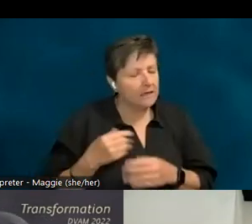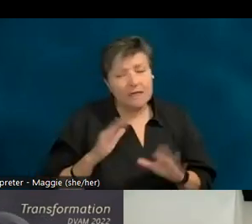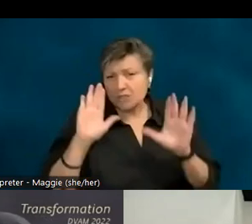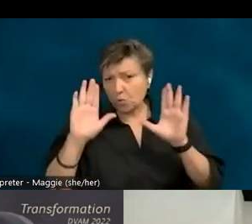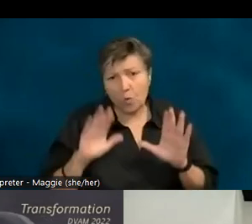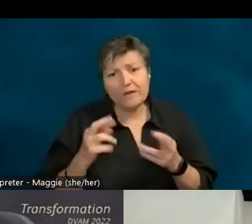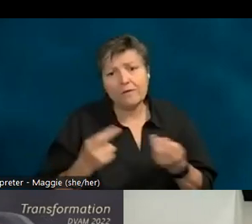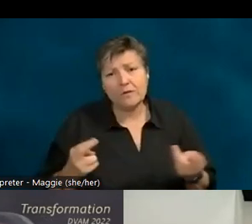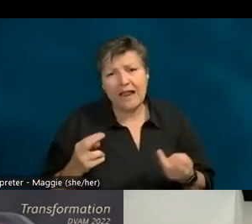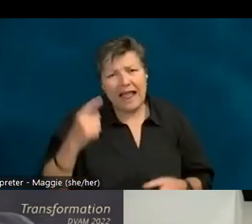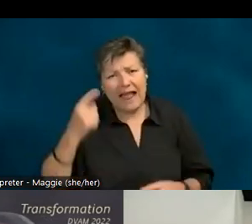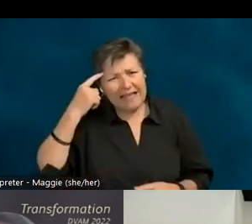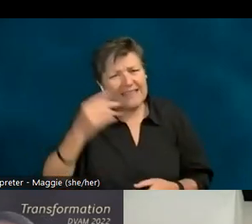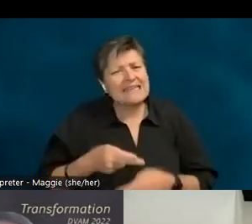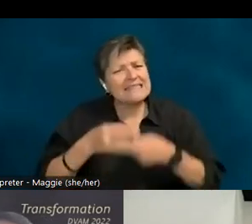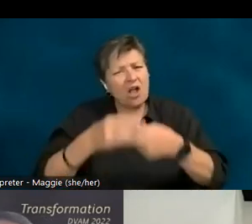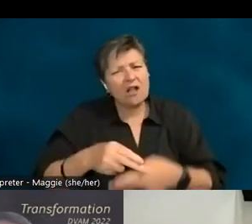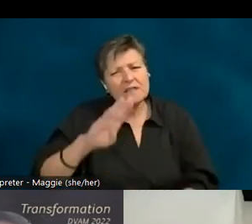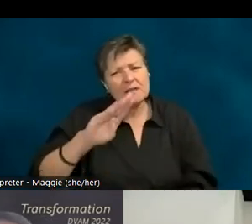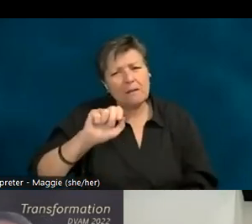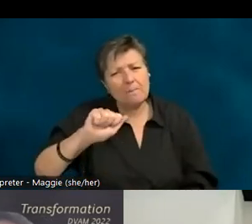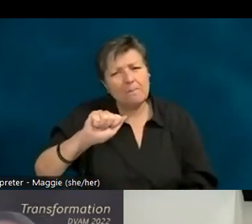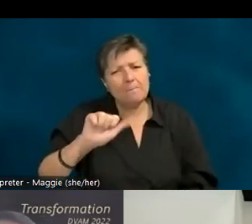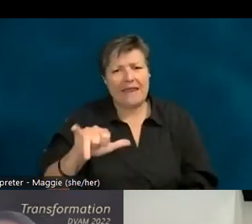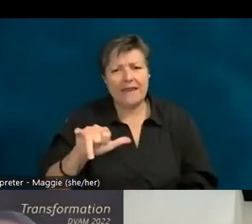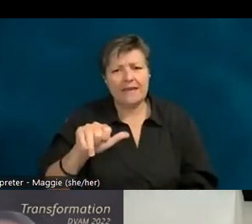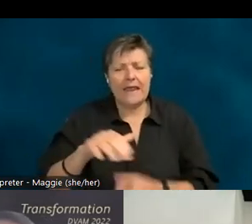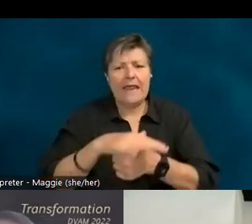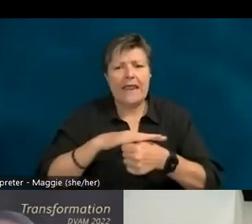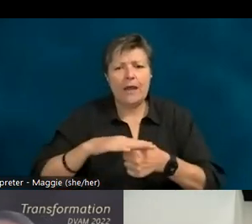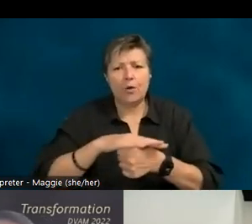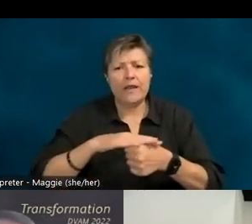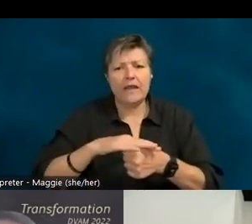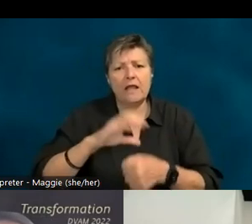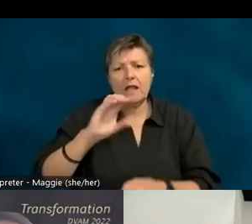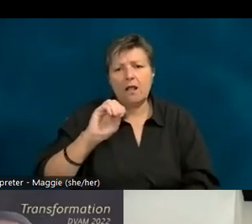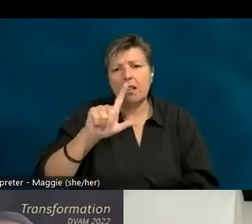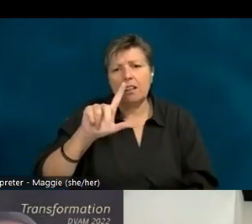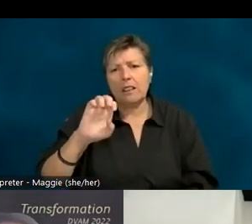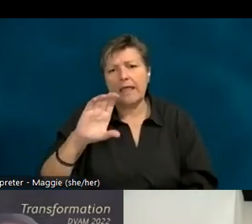it's called the Bay Area Collective.